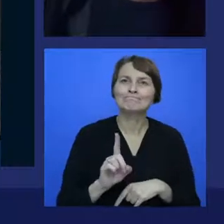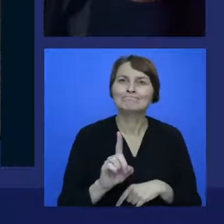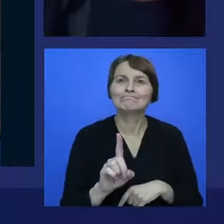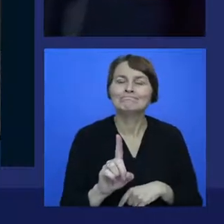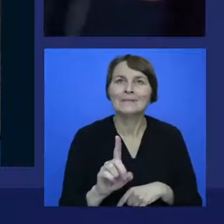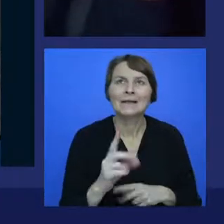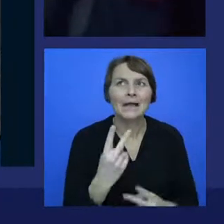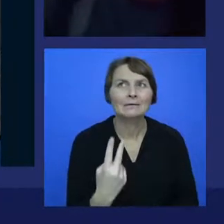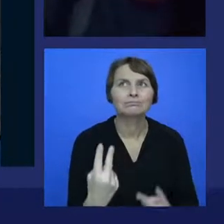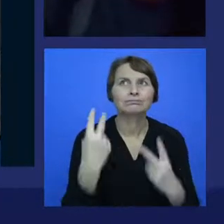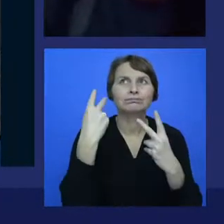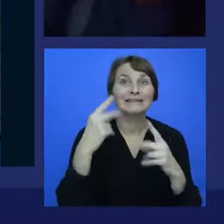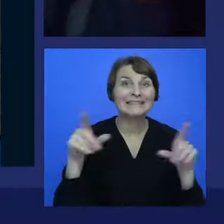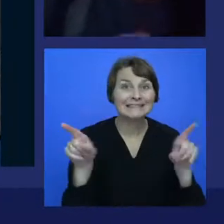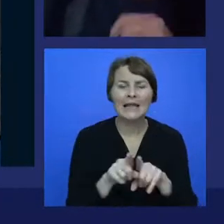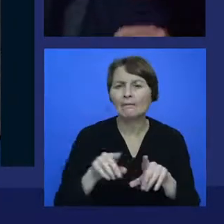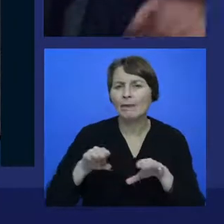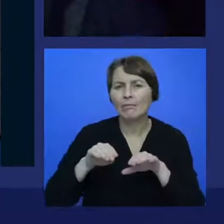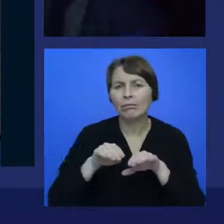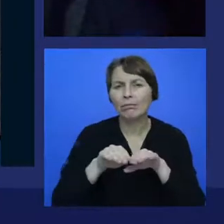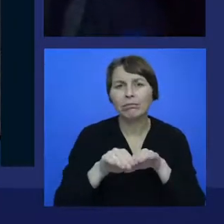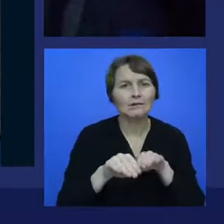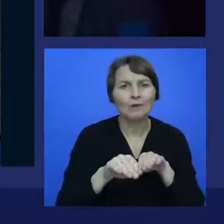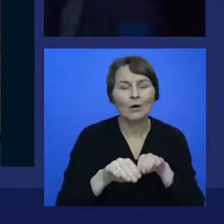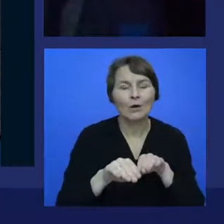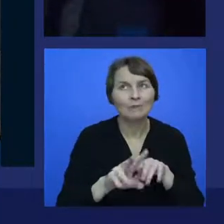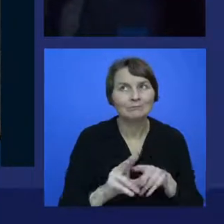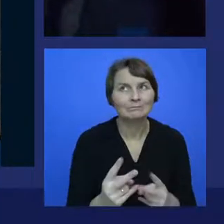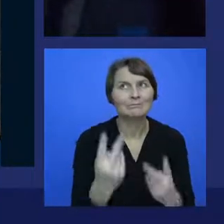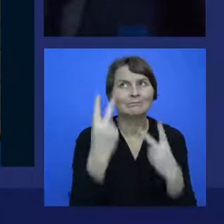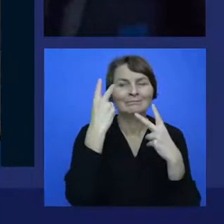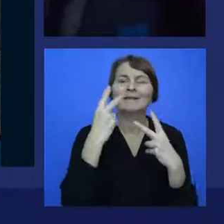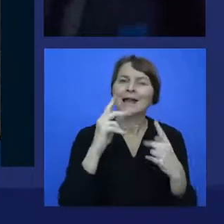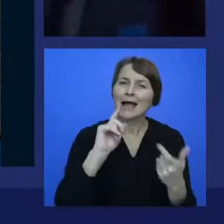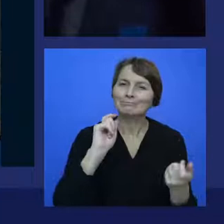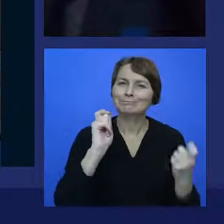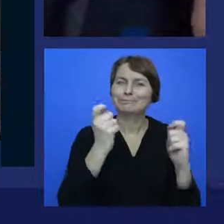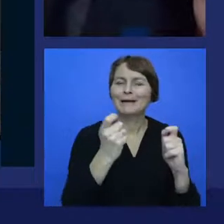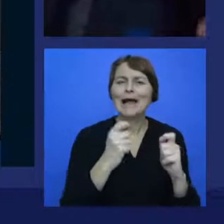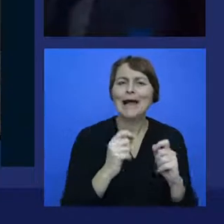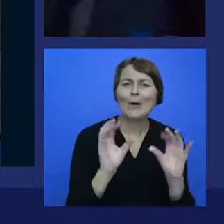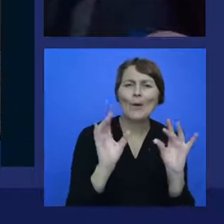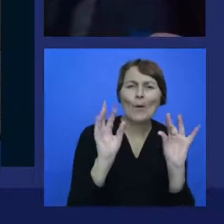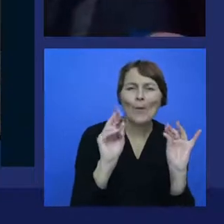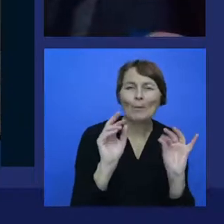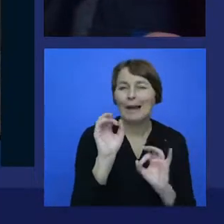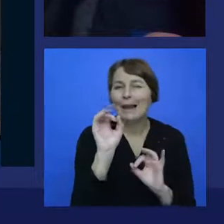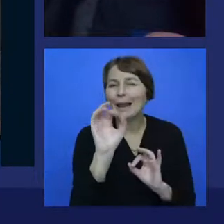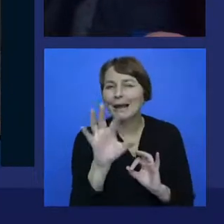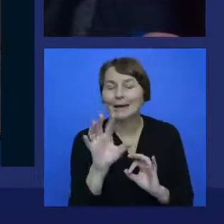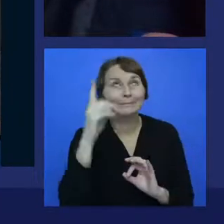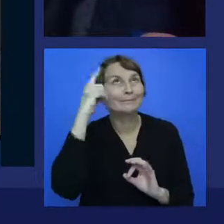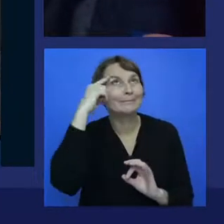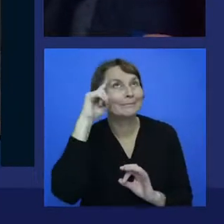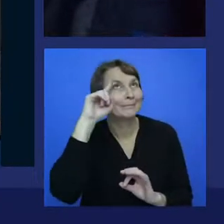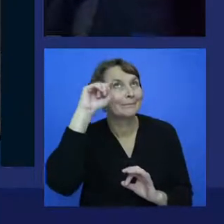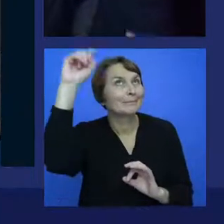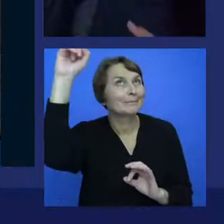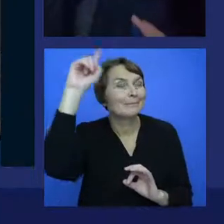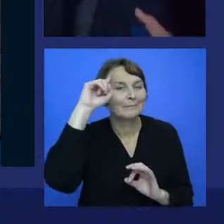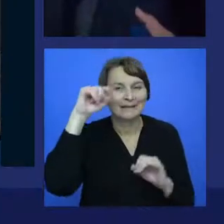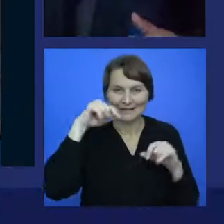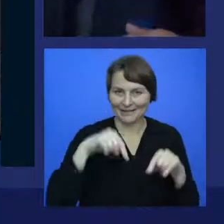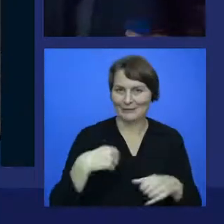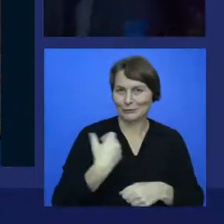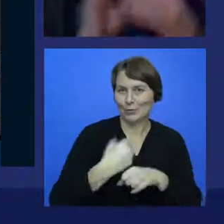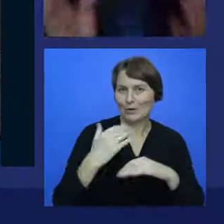way again. At least that's my hope, or at least a spark of thought, a new idea will pop into your head when you start doing this